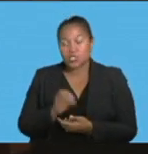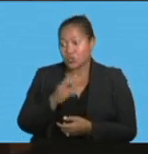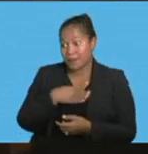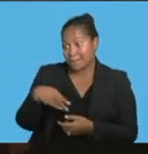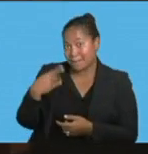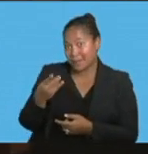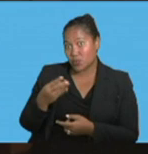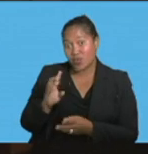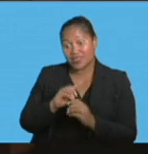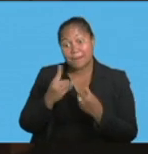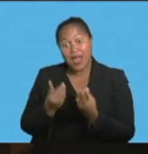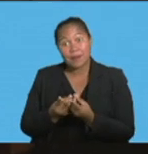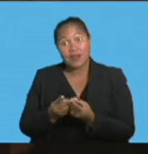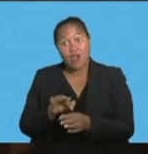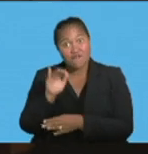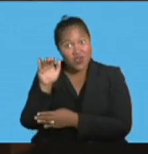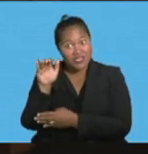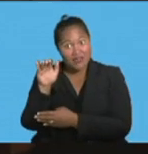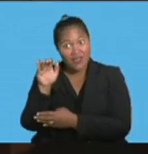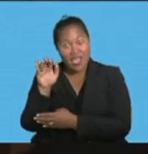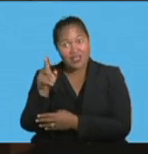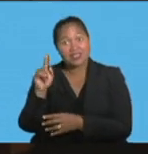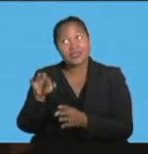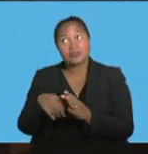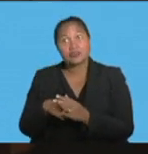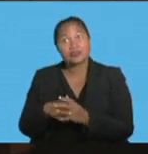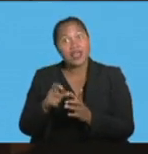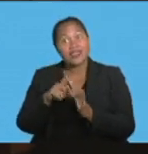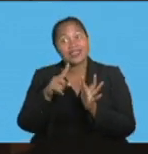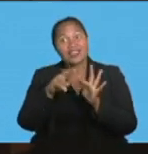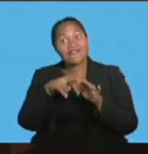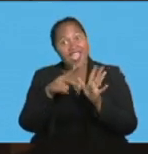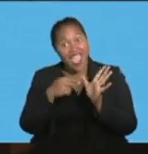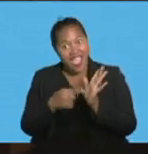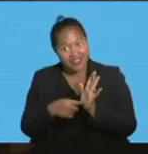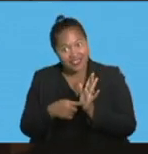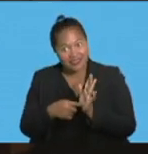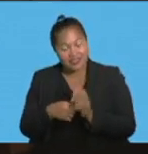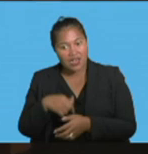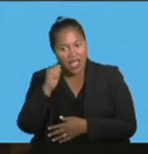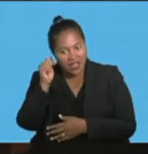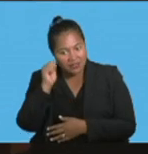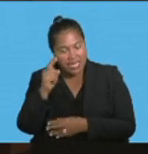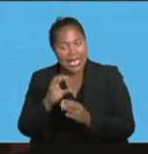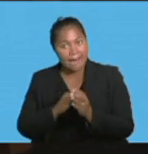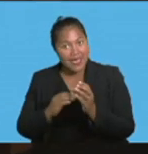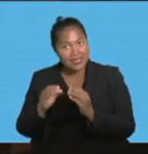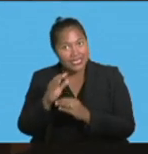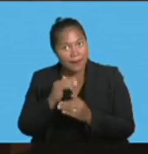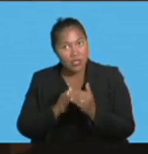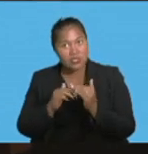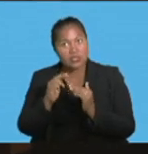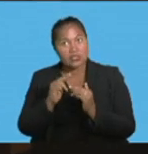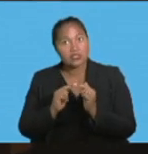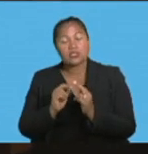Foreign Affairs and Trade from Australia, is focusing on strengthening customer service through knowledge and capacity building and